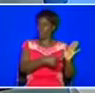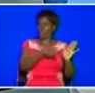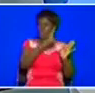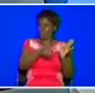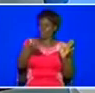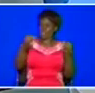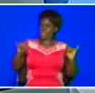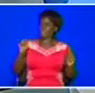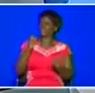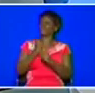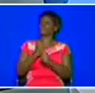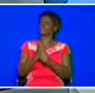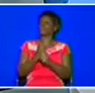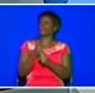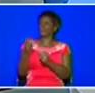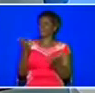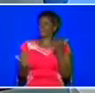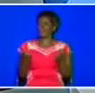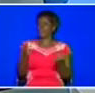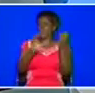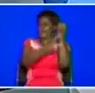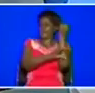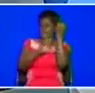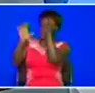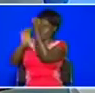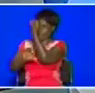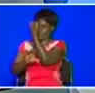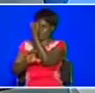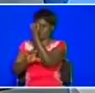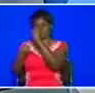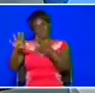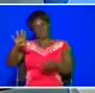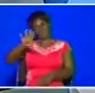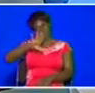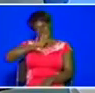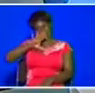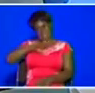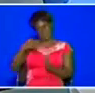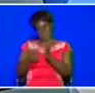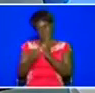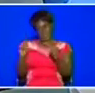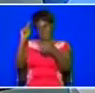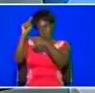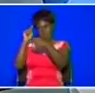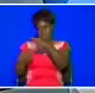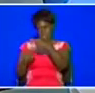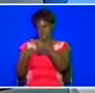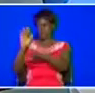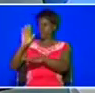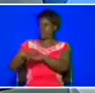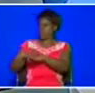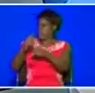on what you are trying to do. So uh-huh. if you're comparing country and country, that is fine. Yeah. A ratio would make sense. Okay.